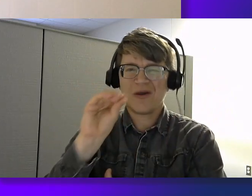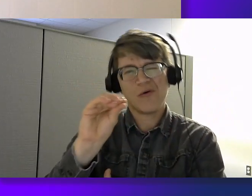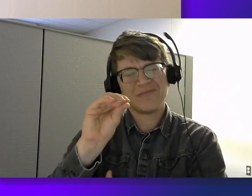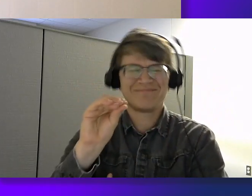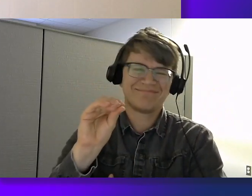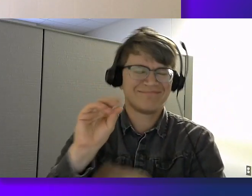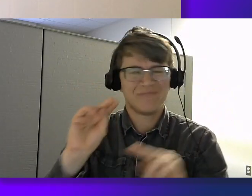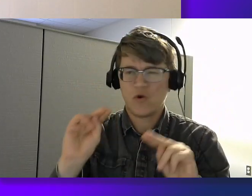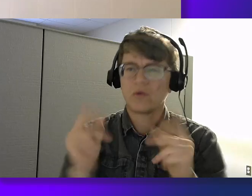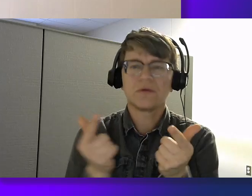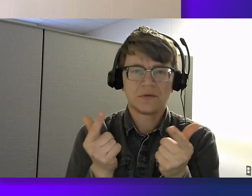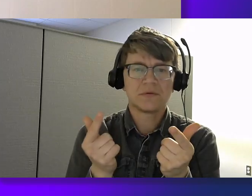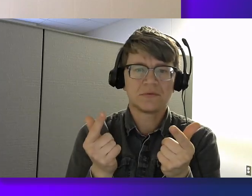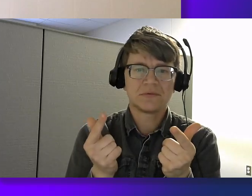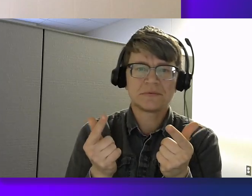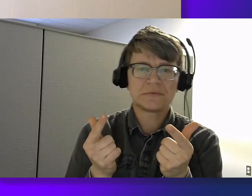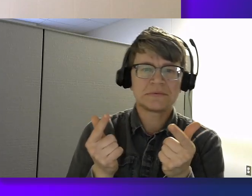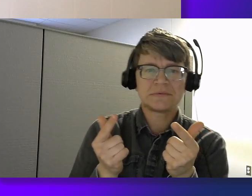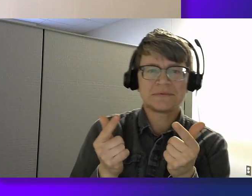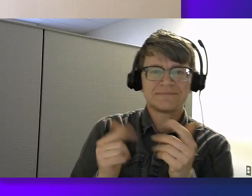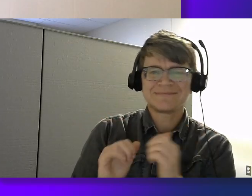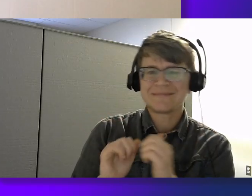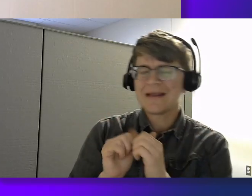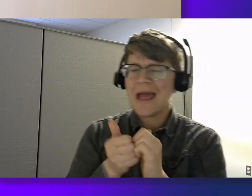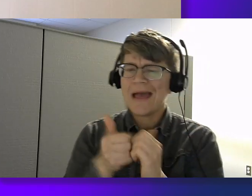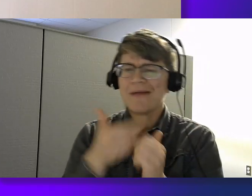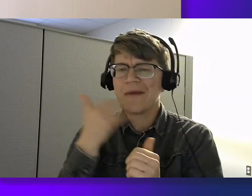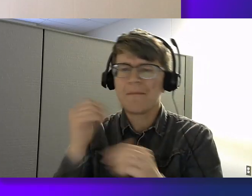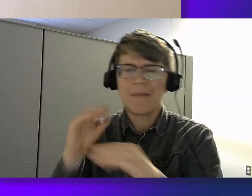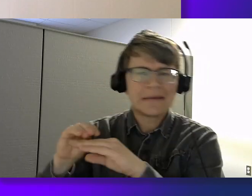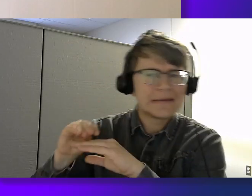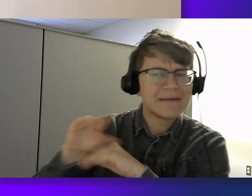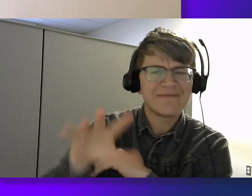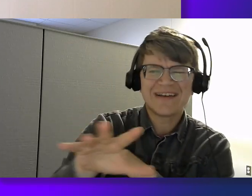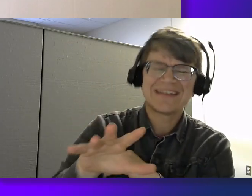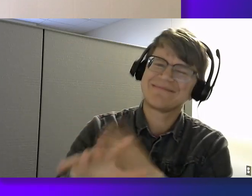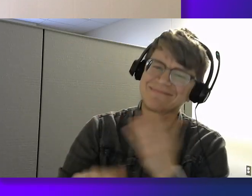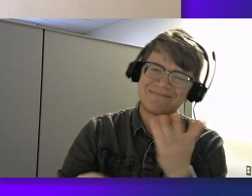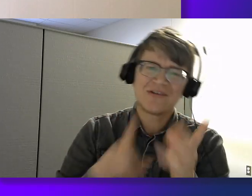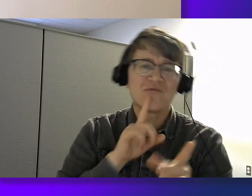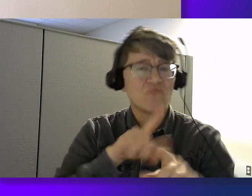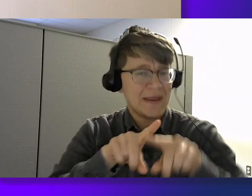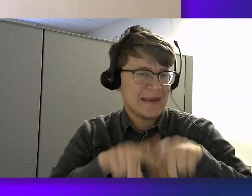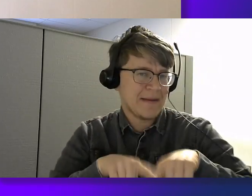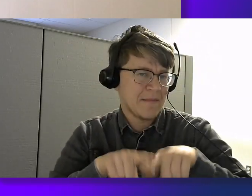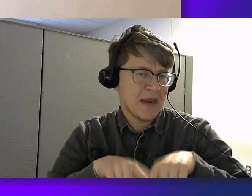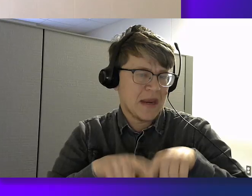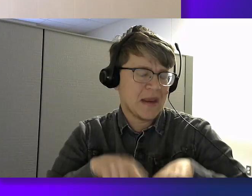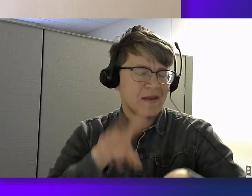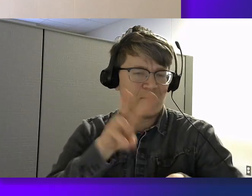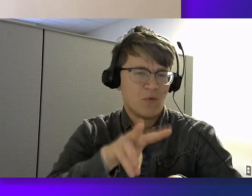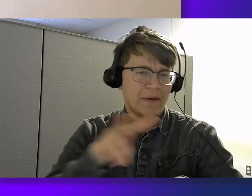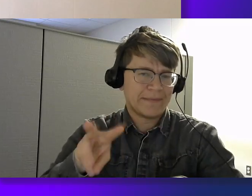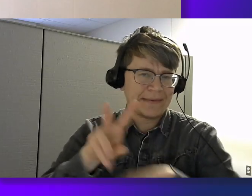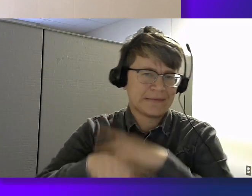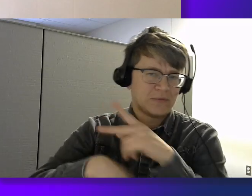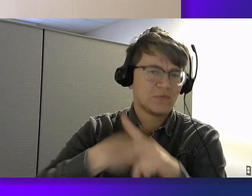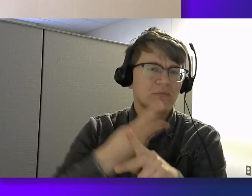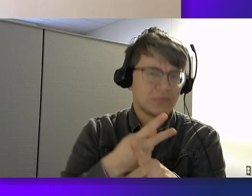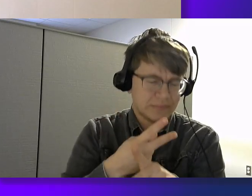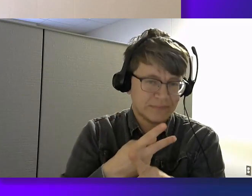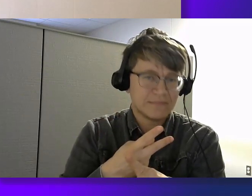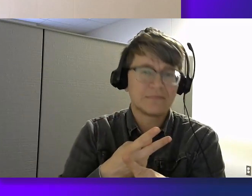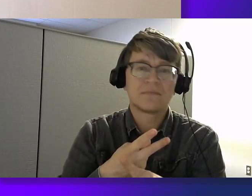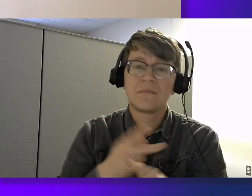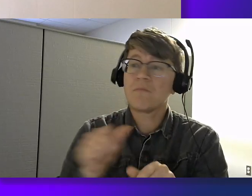navigation? Unfortunately, it's hard to give advice here because they vary significantly between industry and company type. But you can take some